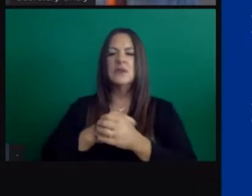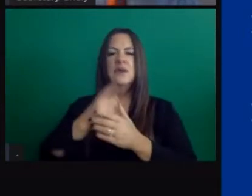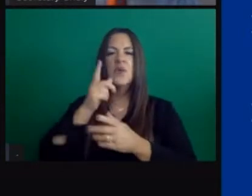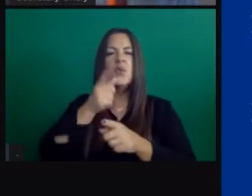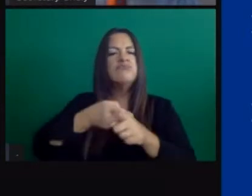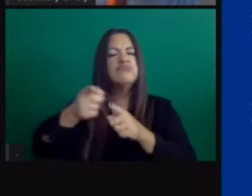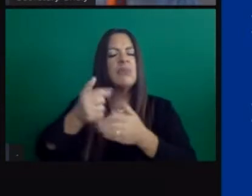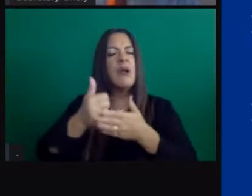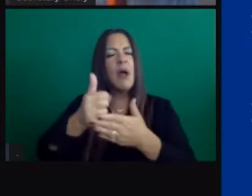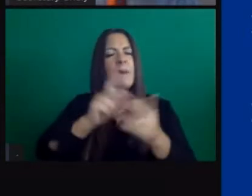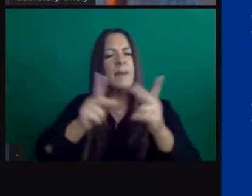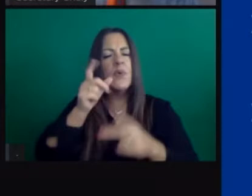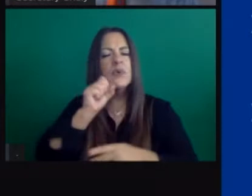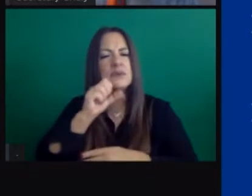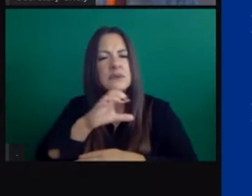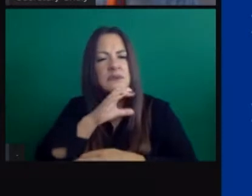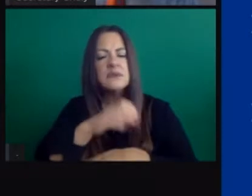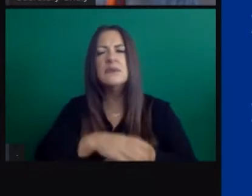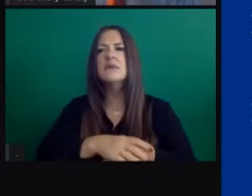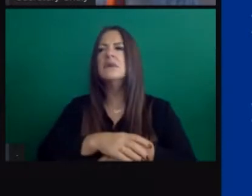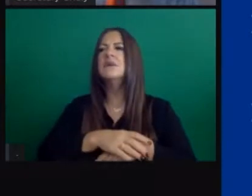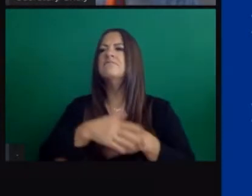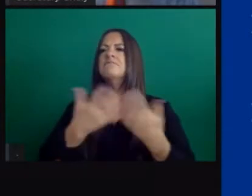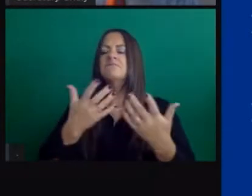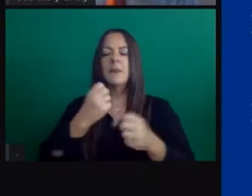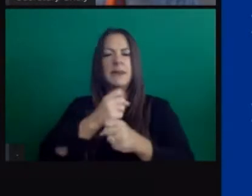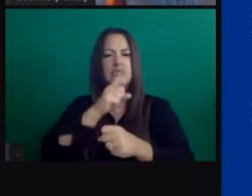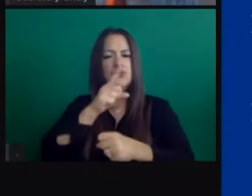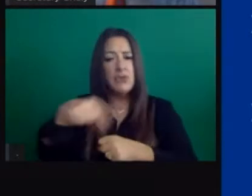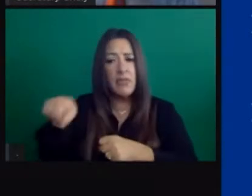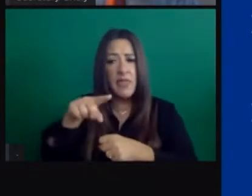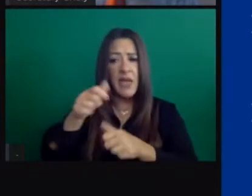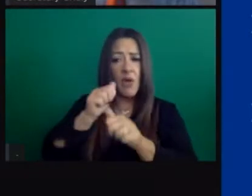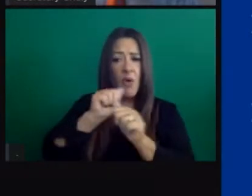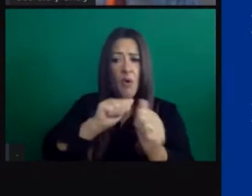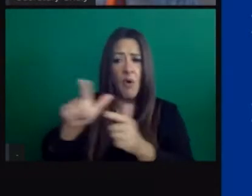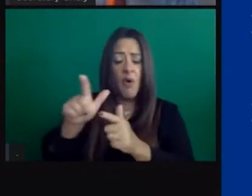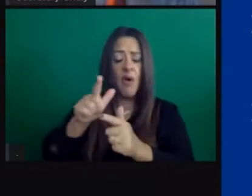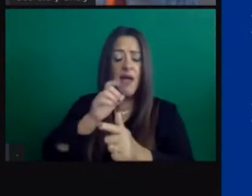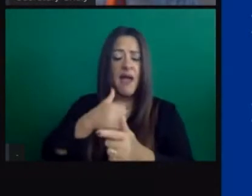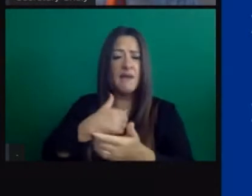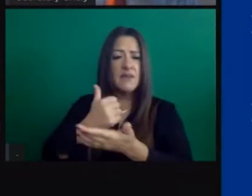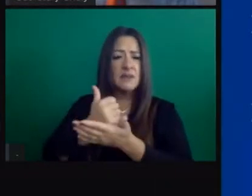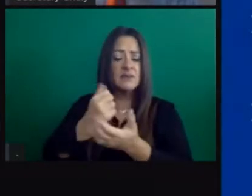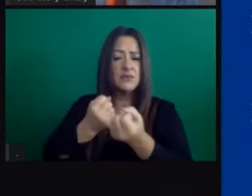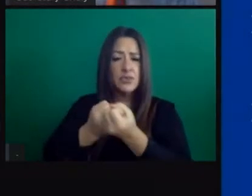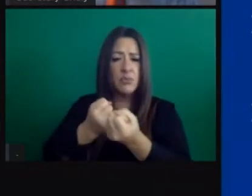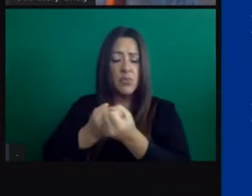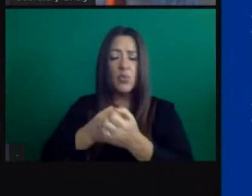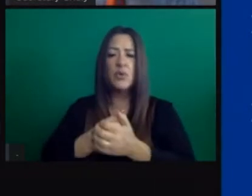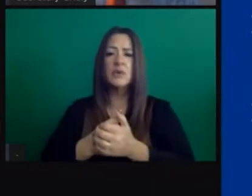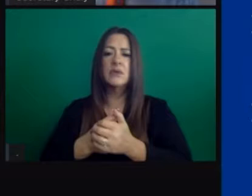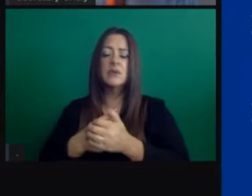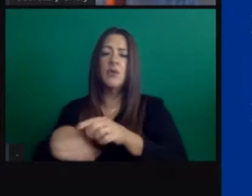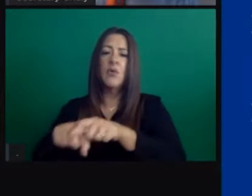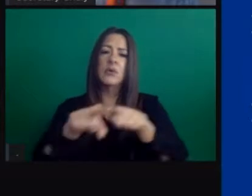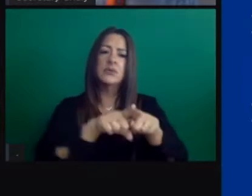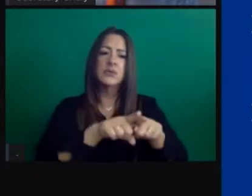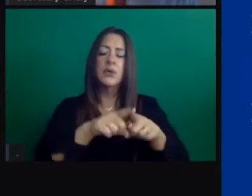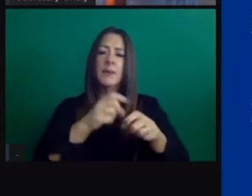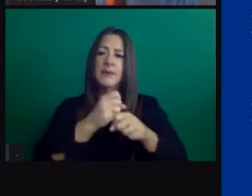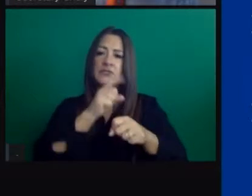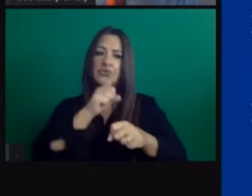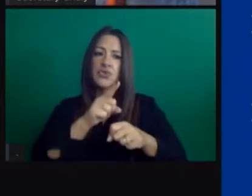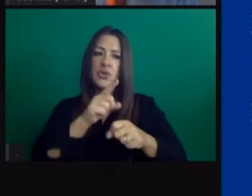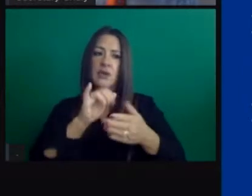elderly, residential care facilities for the elderly, to make sure that instead of having only the hospital as a potential